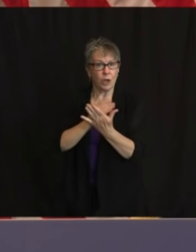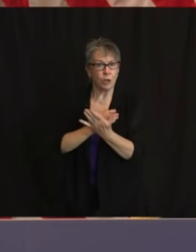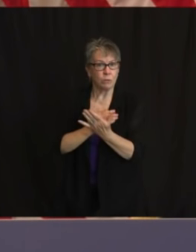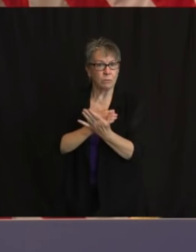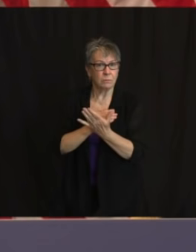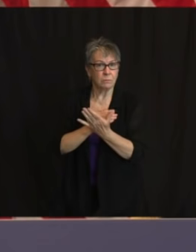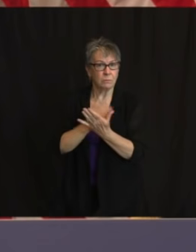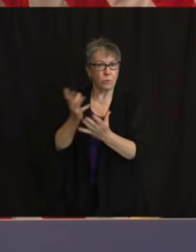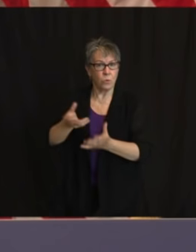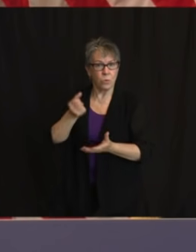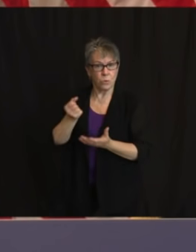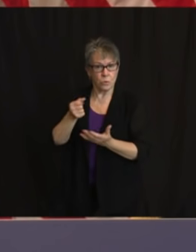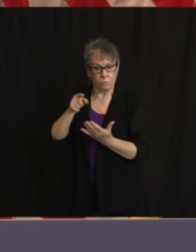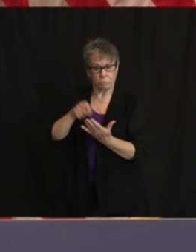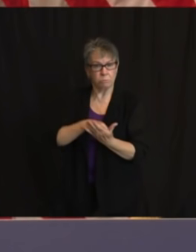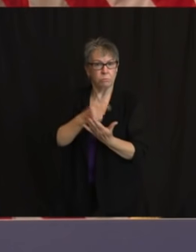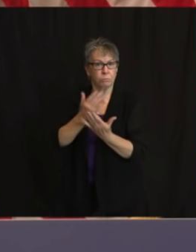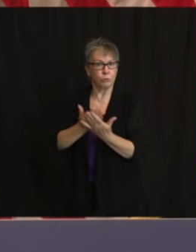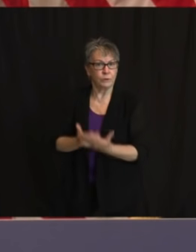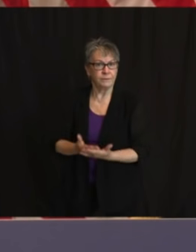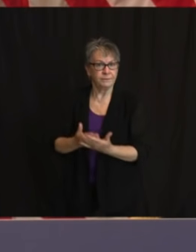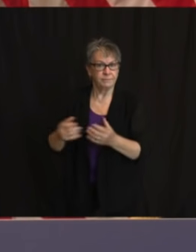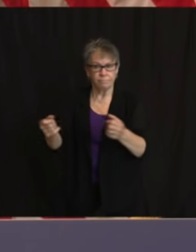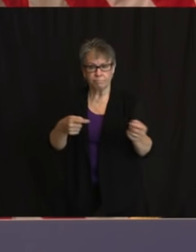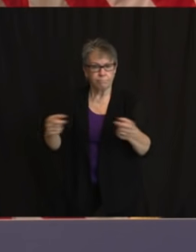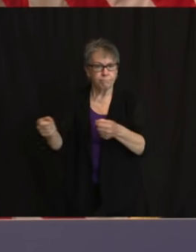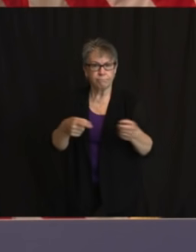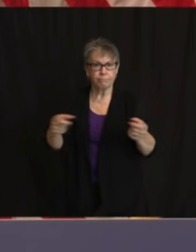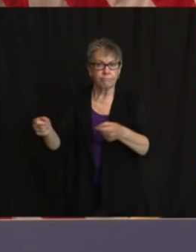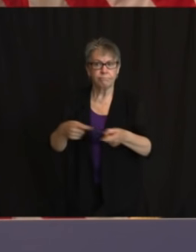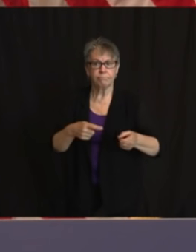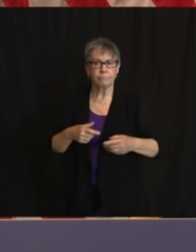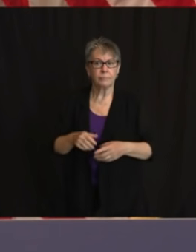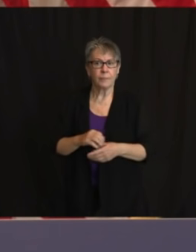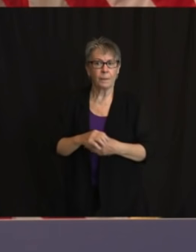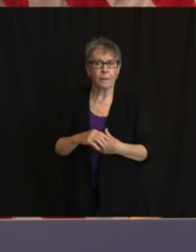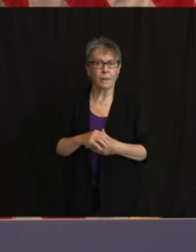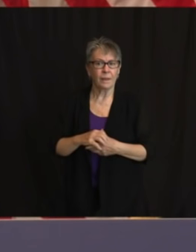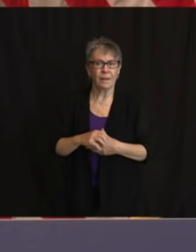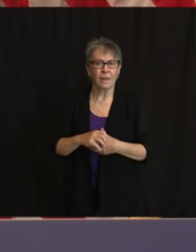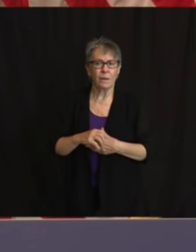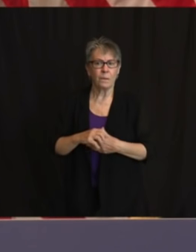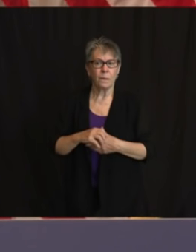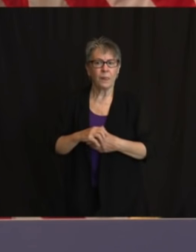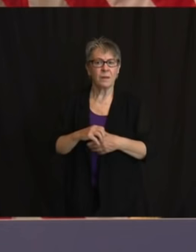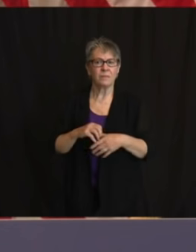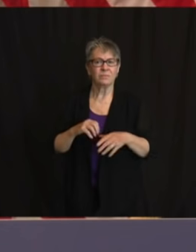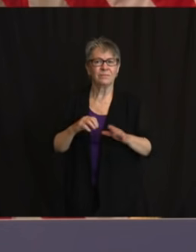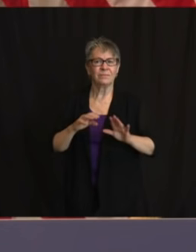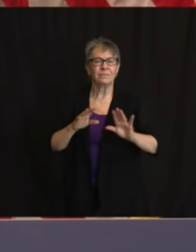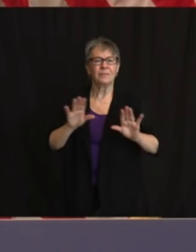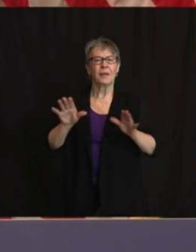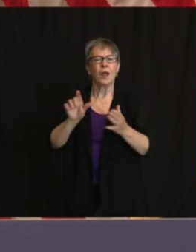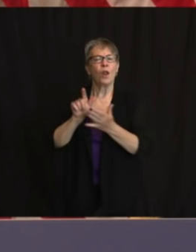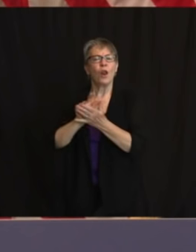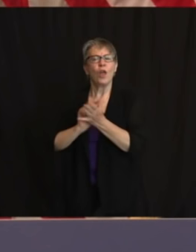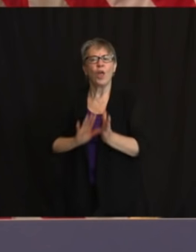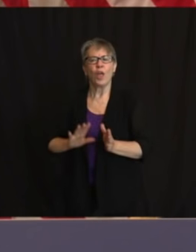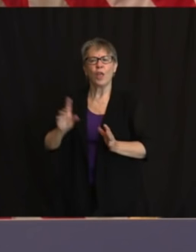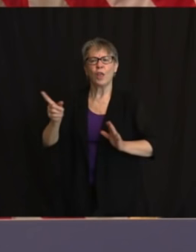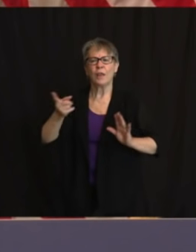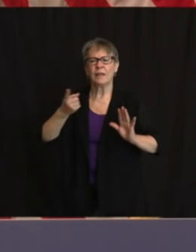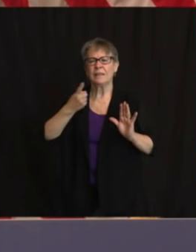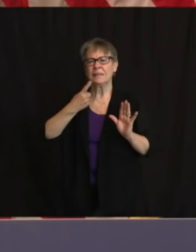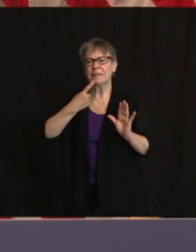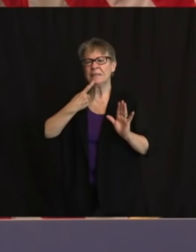their personal capacities. They're not subject to the same ethics and disclosure laws. And there's a long history of this. We can walk you through it